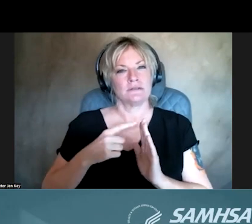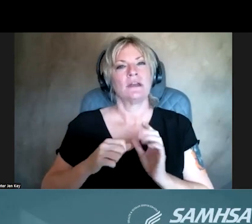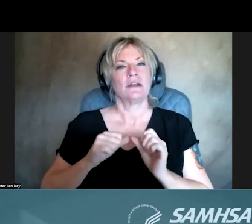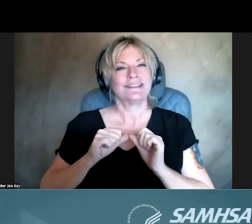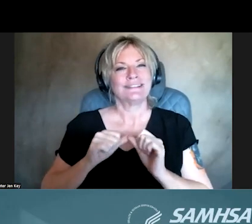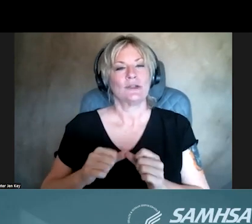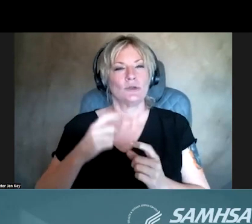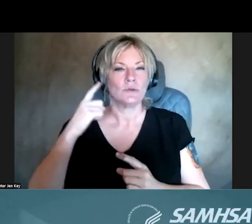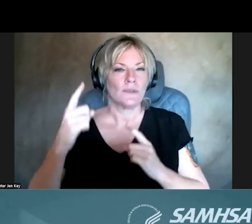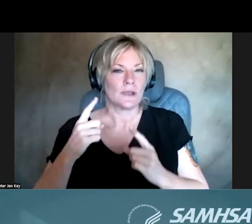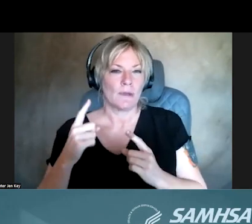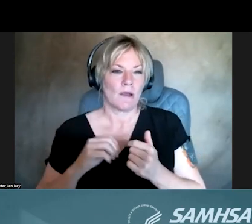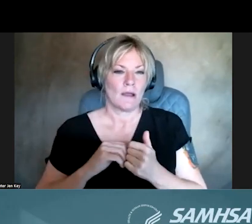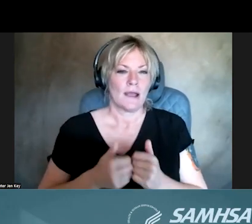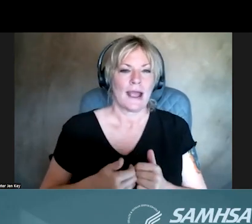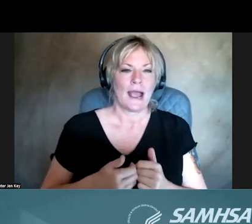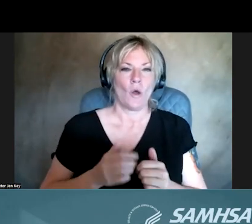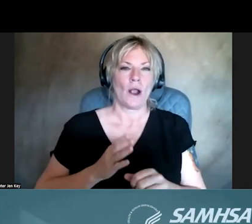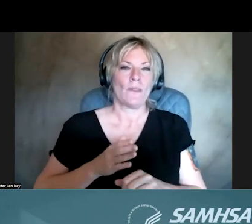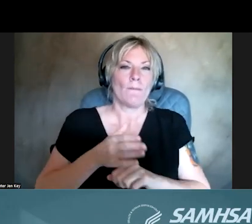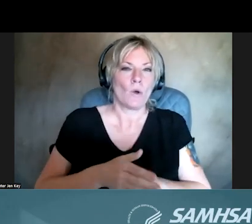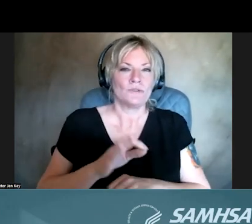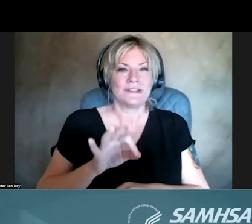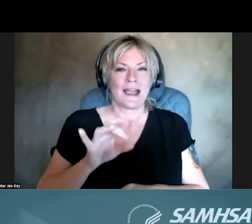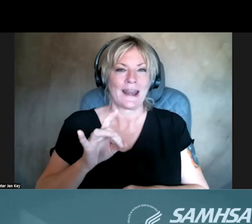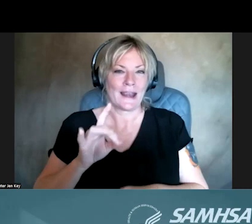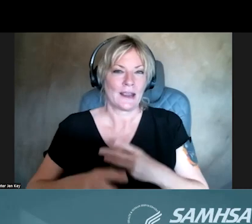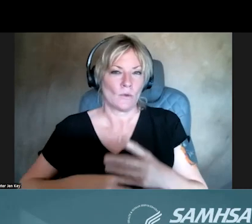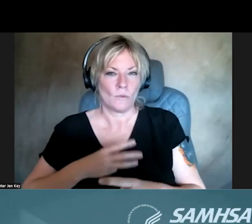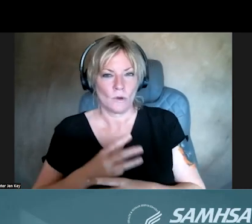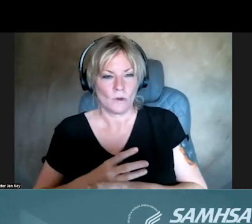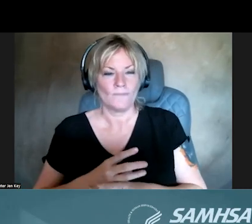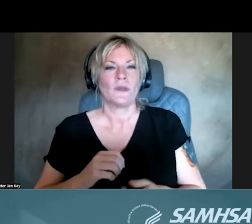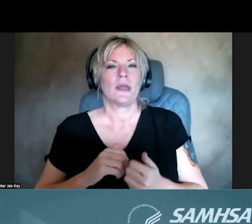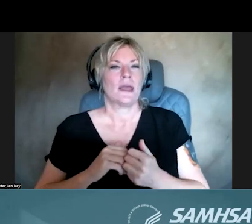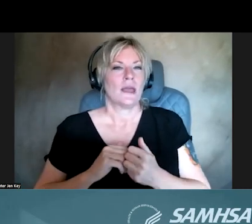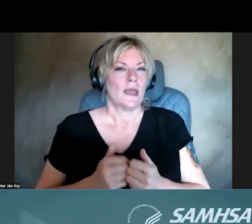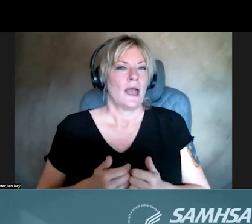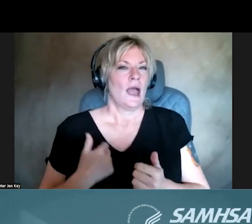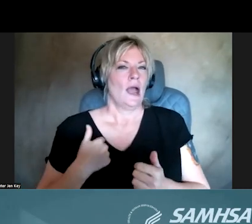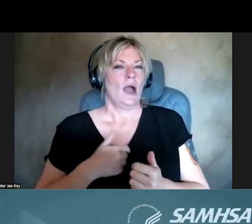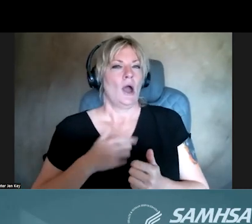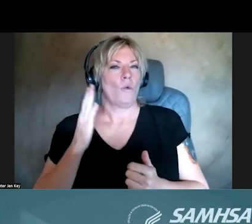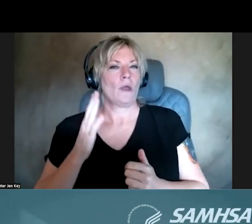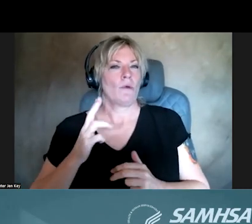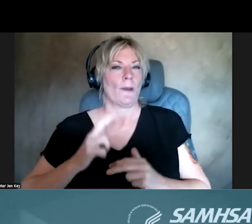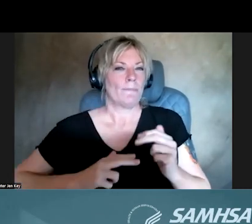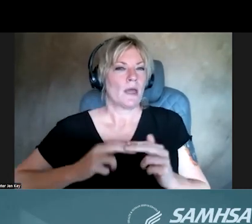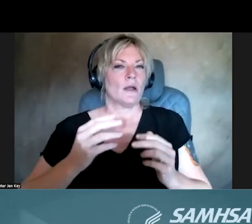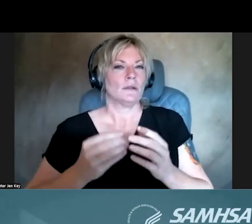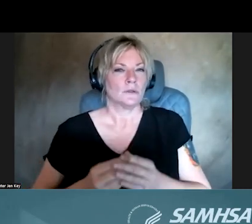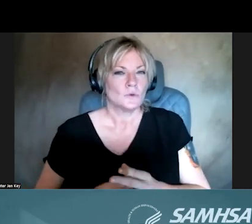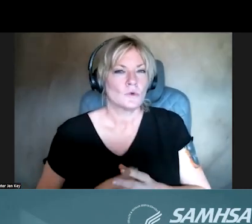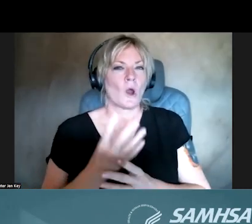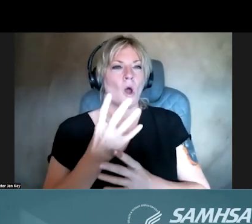how in this post-988 world, if you will, that we will will build, grow, and meet everyone